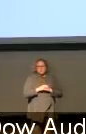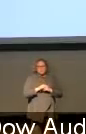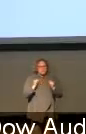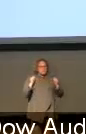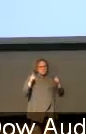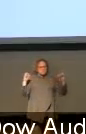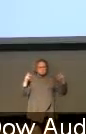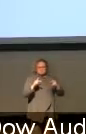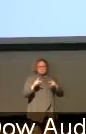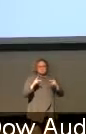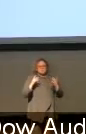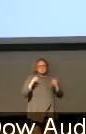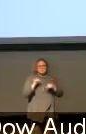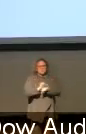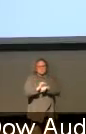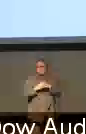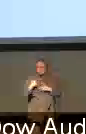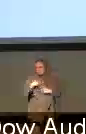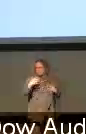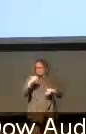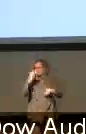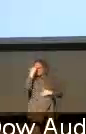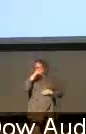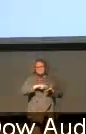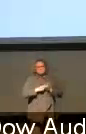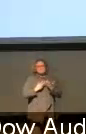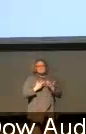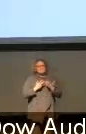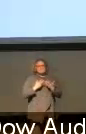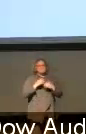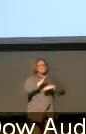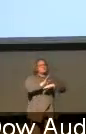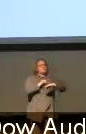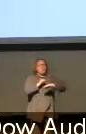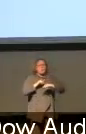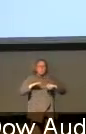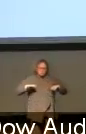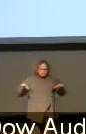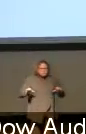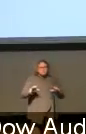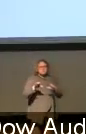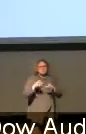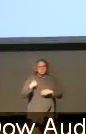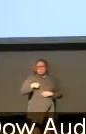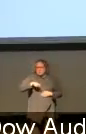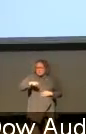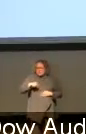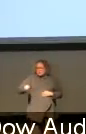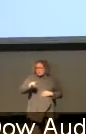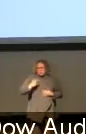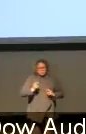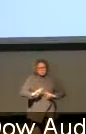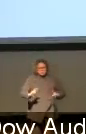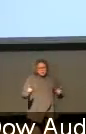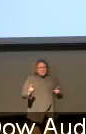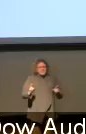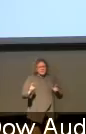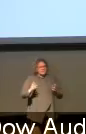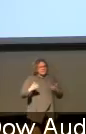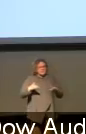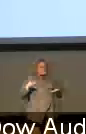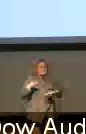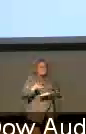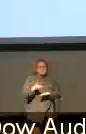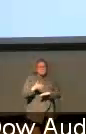deck. And we know what that means. That's a call to action that we need you to be present and a place at